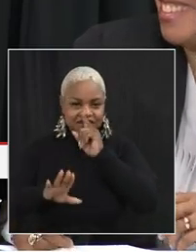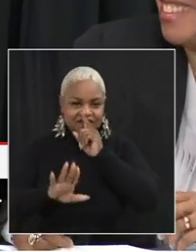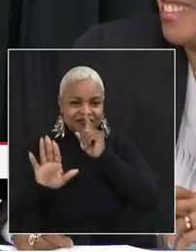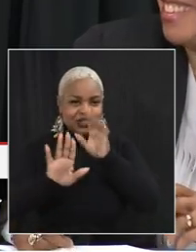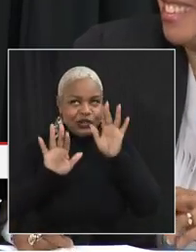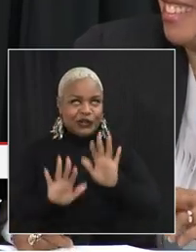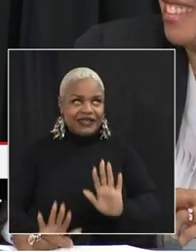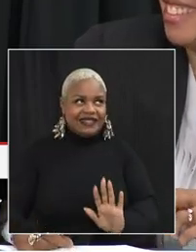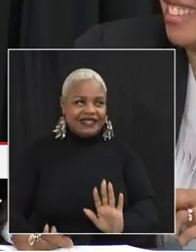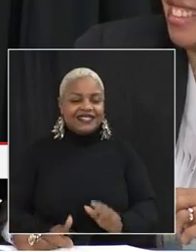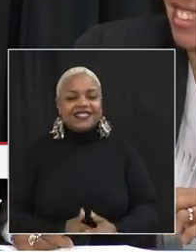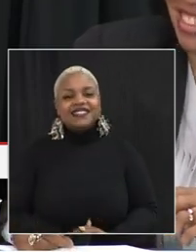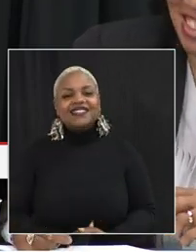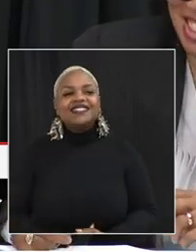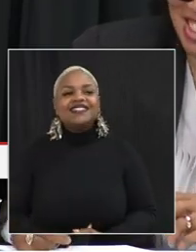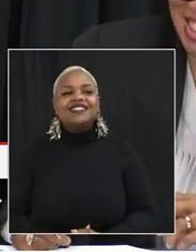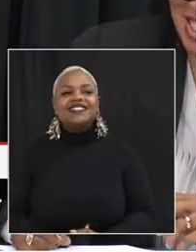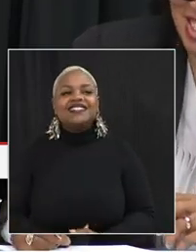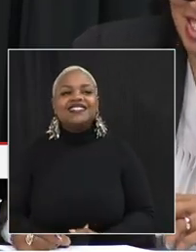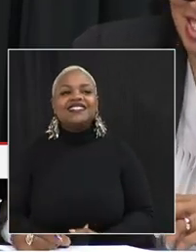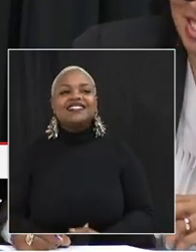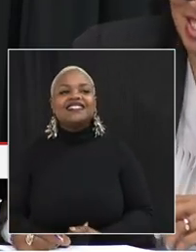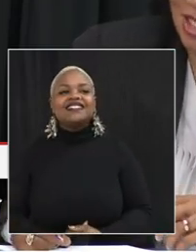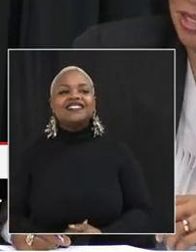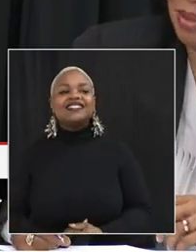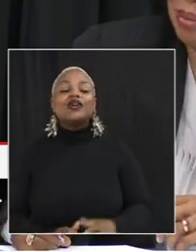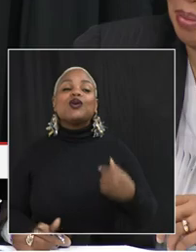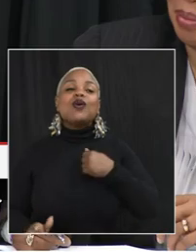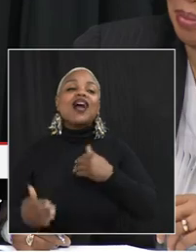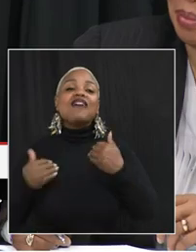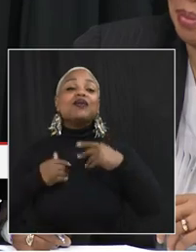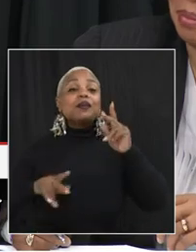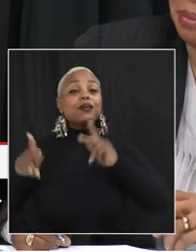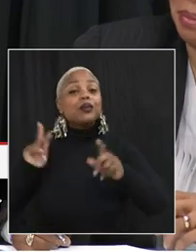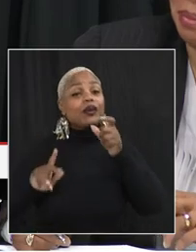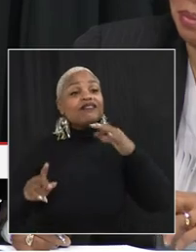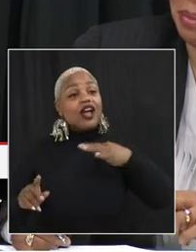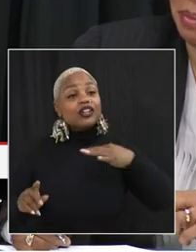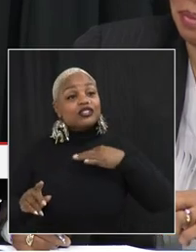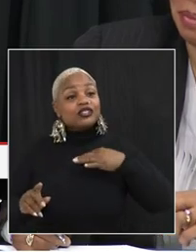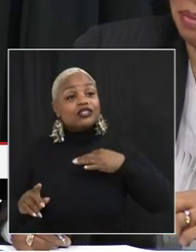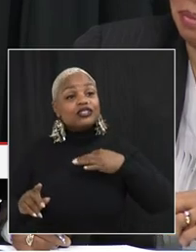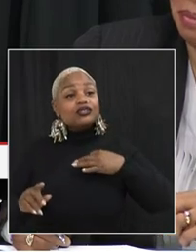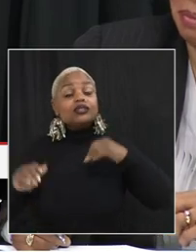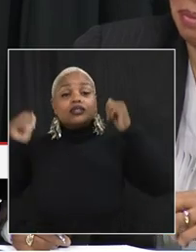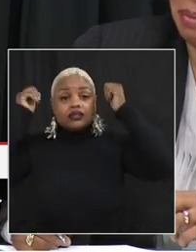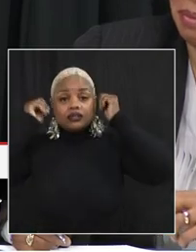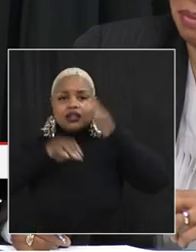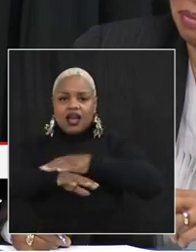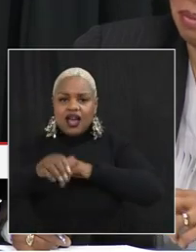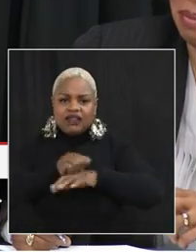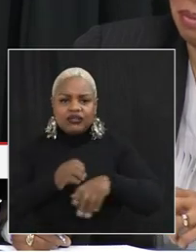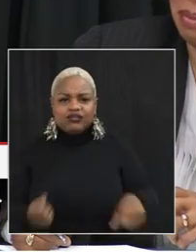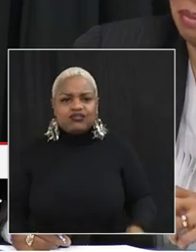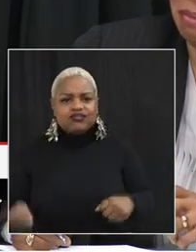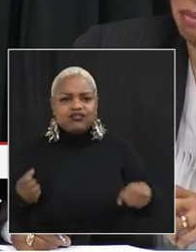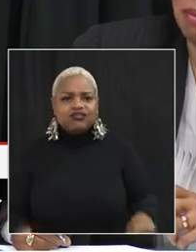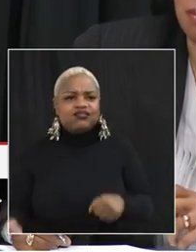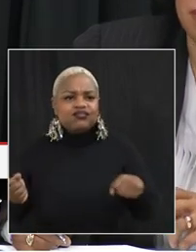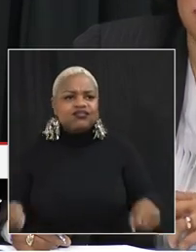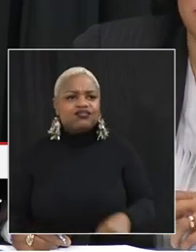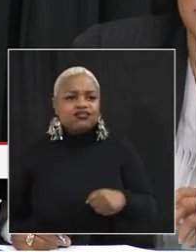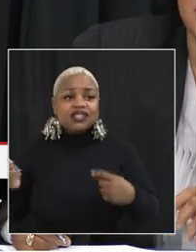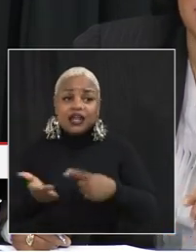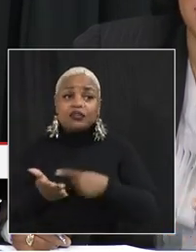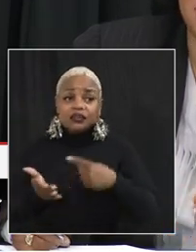help with snow or trash. And then we have people that volunteer to do it. And sometimes there are connections made. Did I